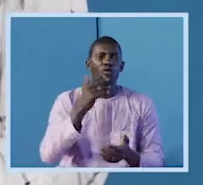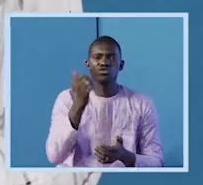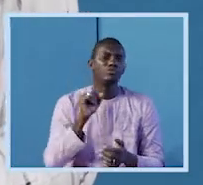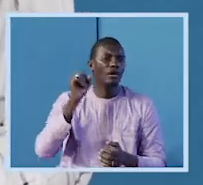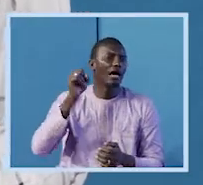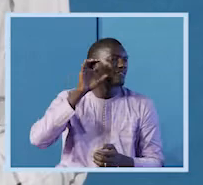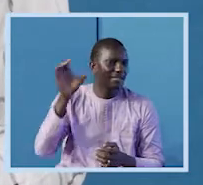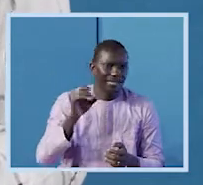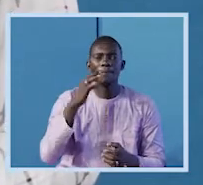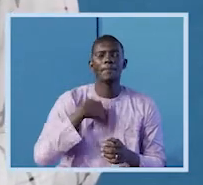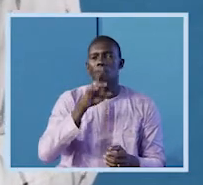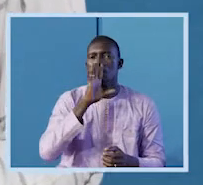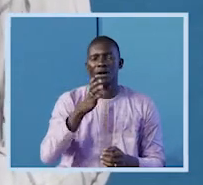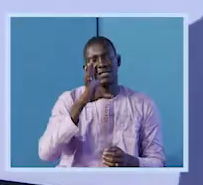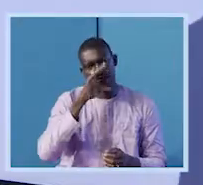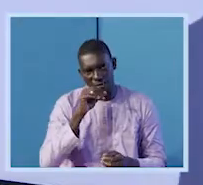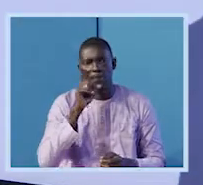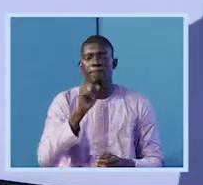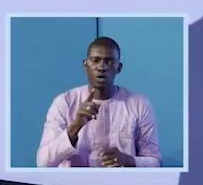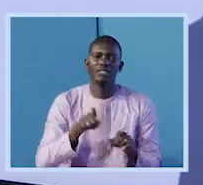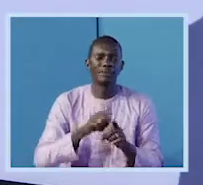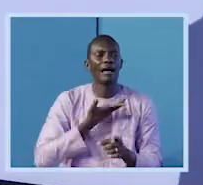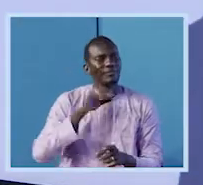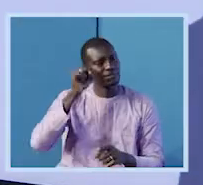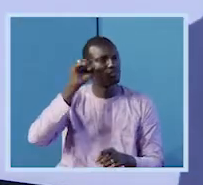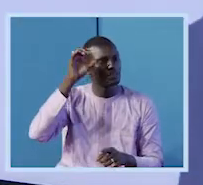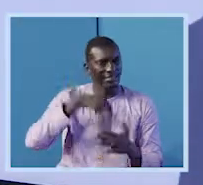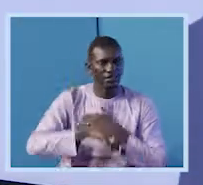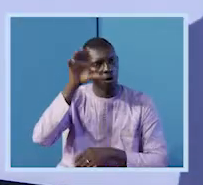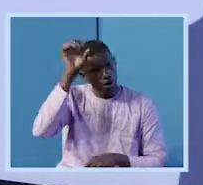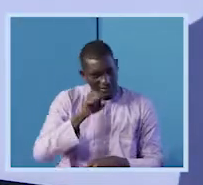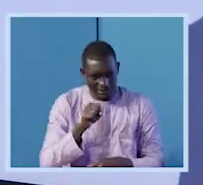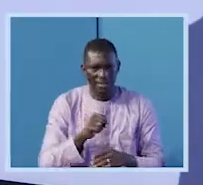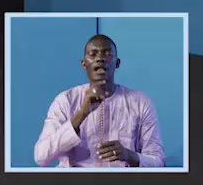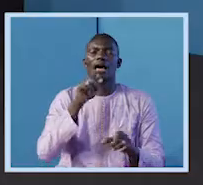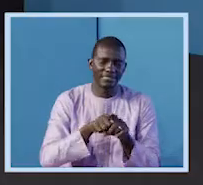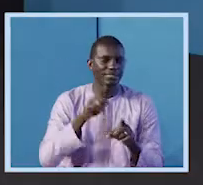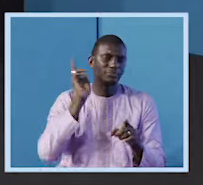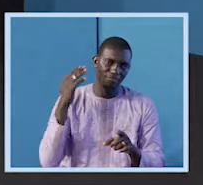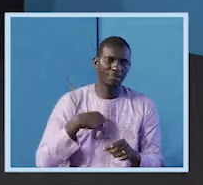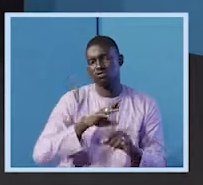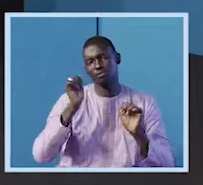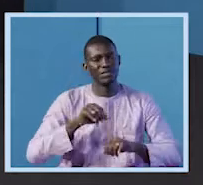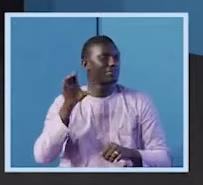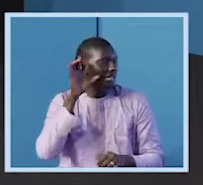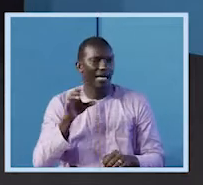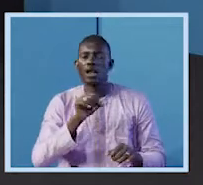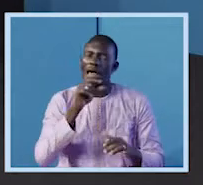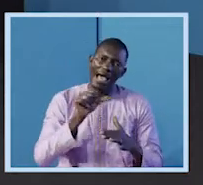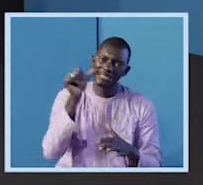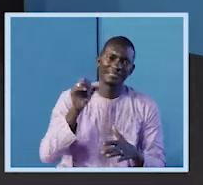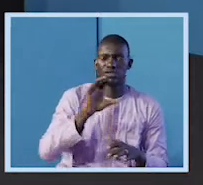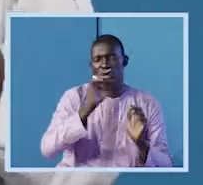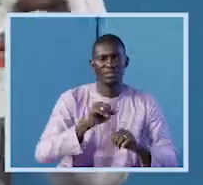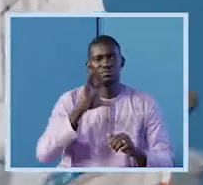is the ones that can speak. Because, yeah, and but they have cannot difficulty in hear. understanding. Yeah, difficulty and in then- understanding. Yeah. and then the deaf ones cannot hear and can't speak. Yeah. But it's